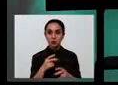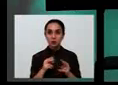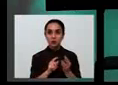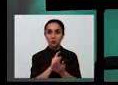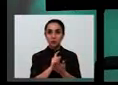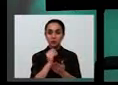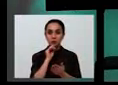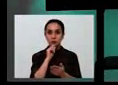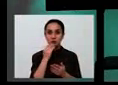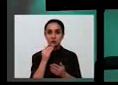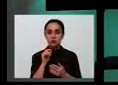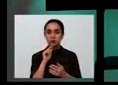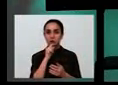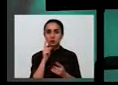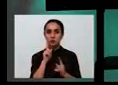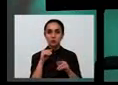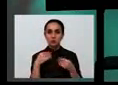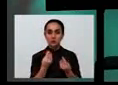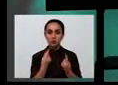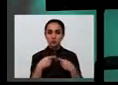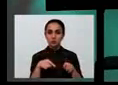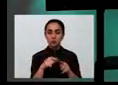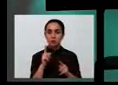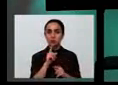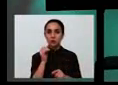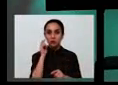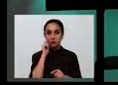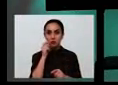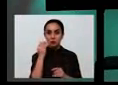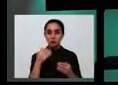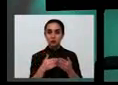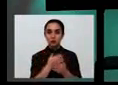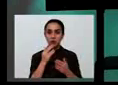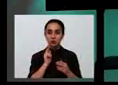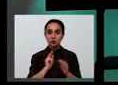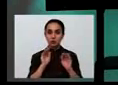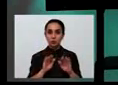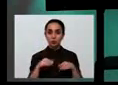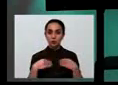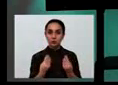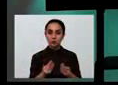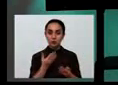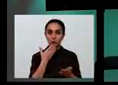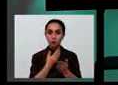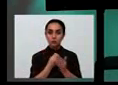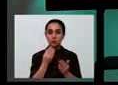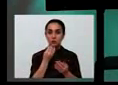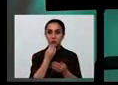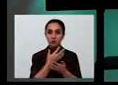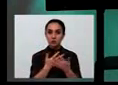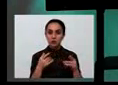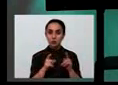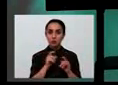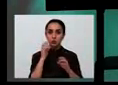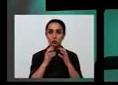bu iqtisodiy zona nima beradi? Albatta, Xitoy xalqiga yangi ishchi o'rinlarni beradi. O'z mahsulotlarini